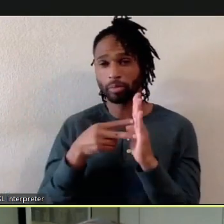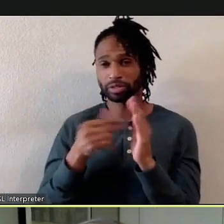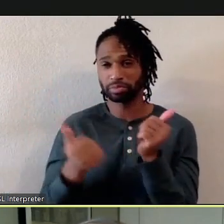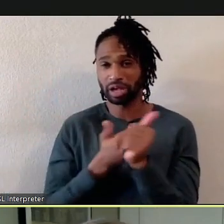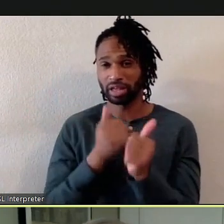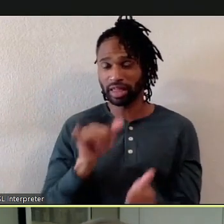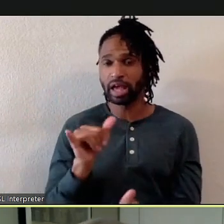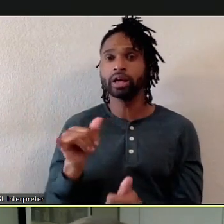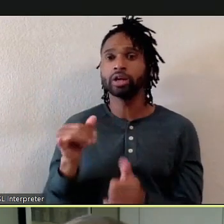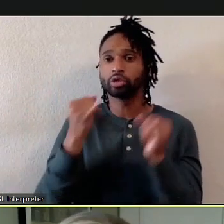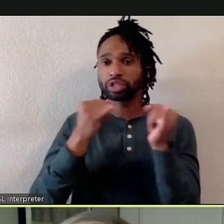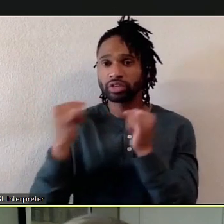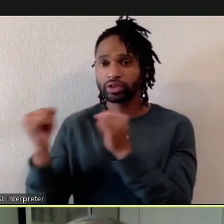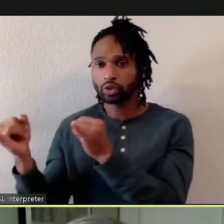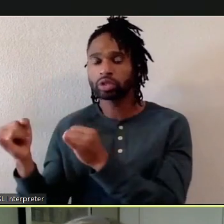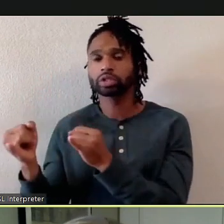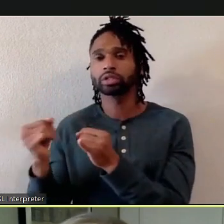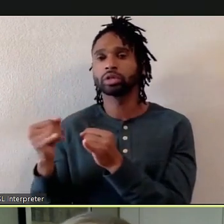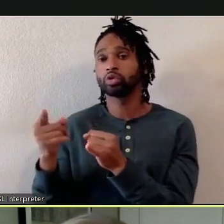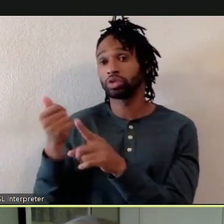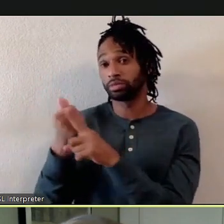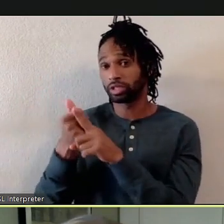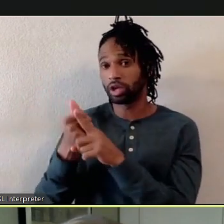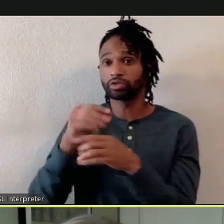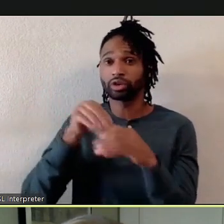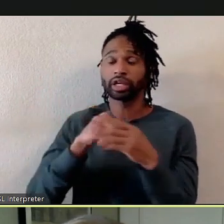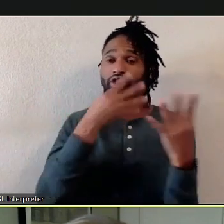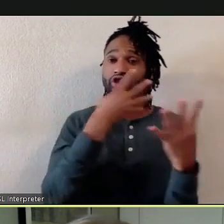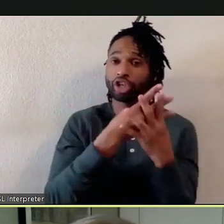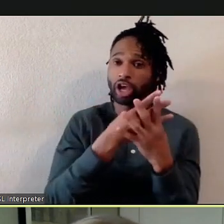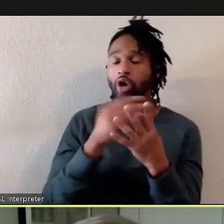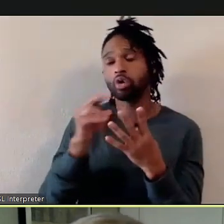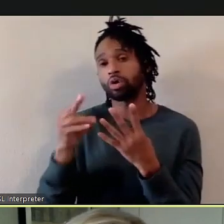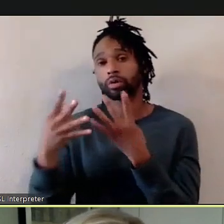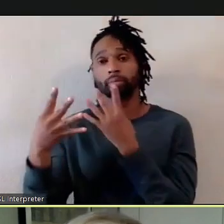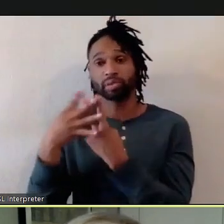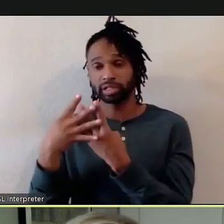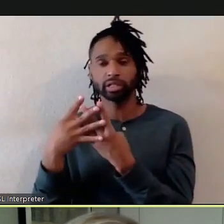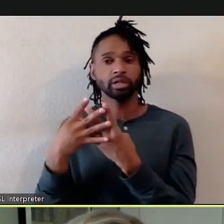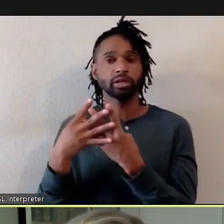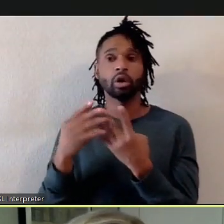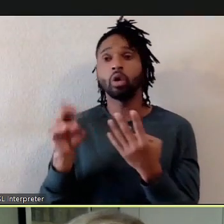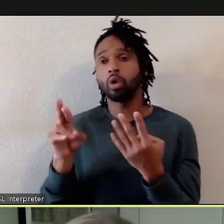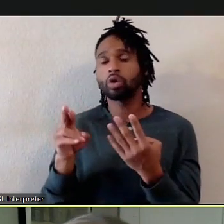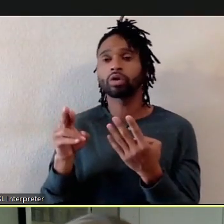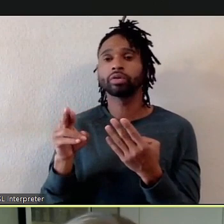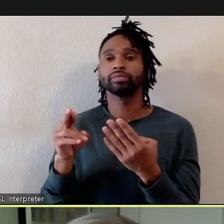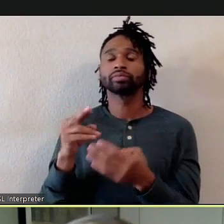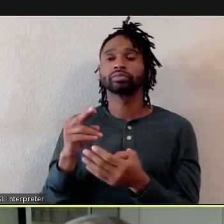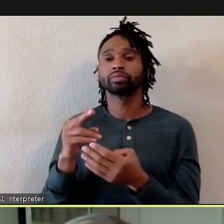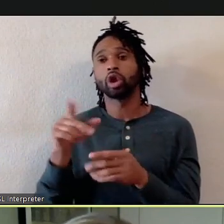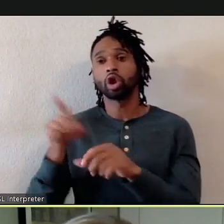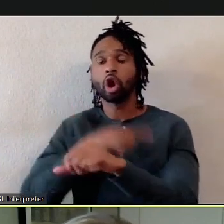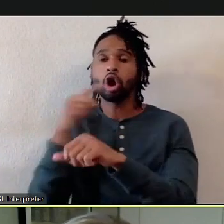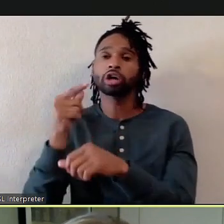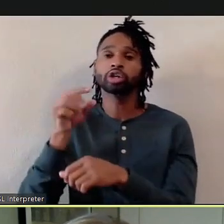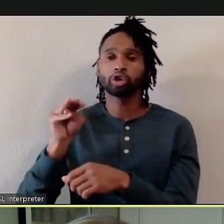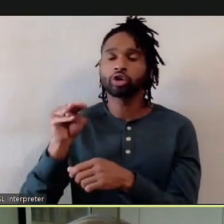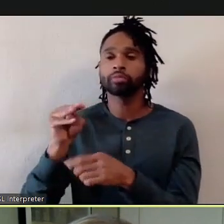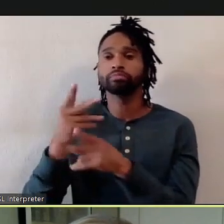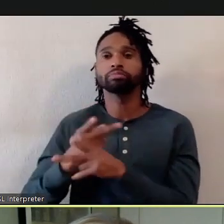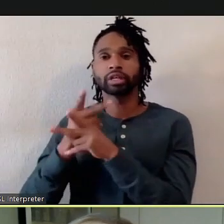individuals, so individuals who are in a jail or a prison, or actually even residents of long-term care facilities that are not leaving that